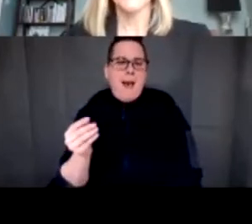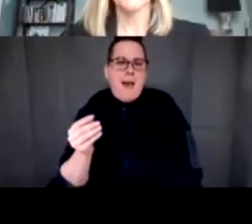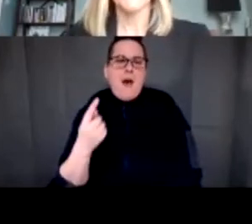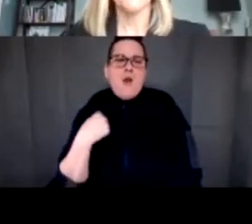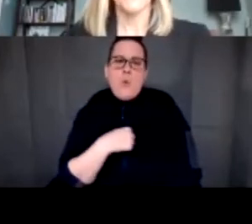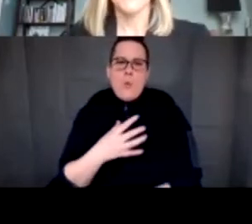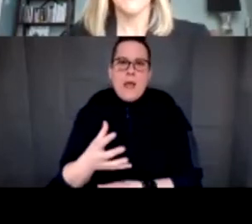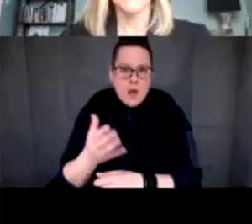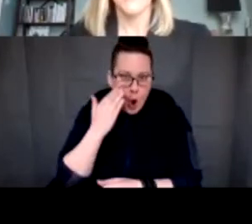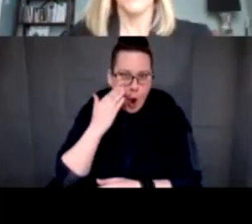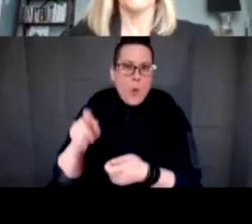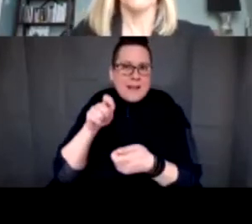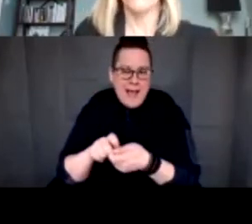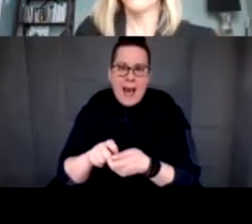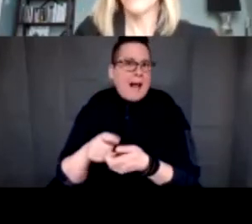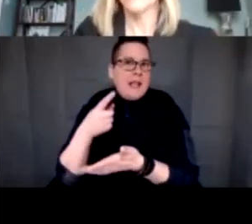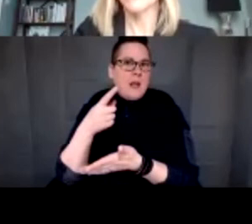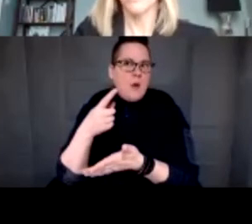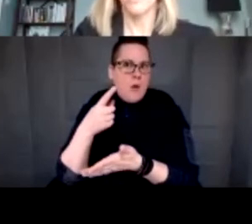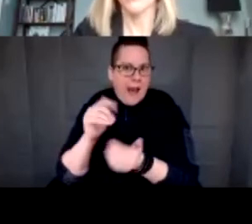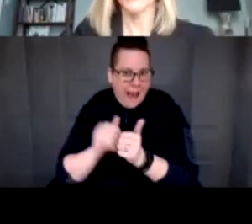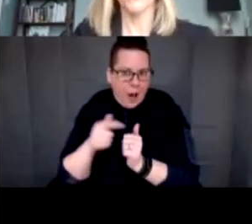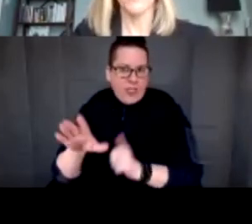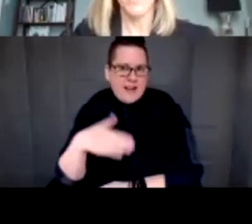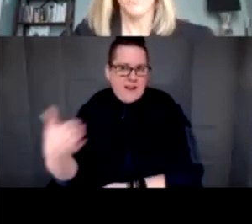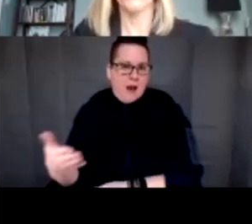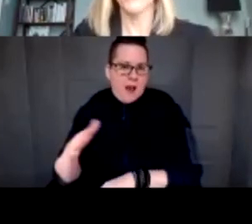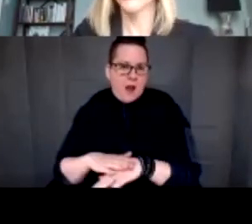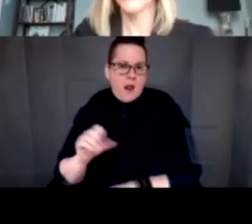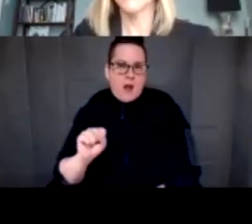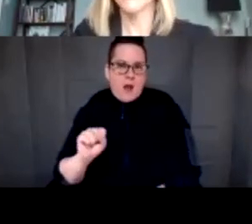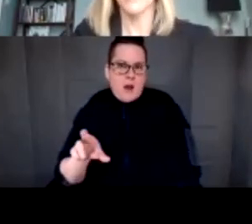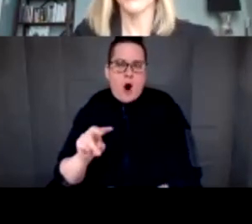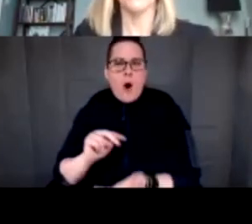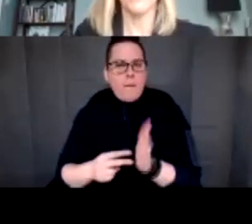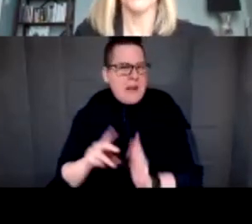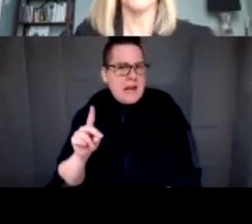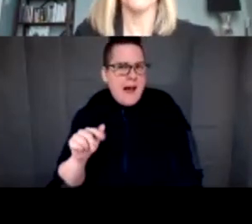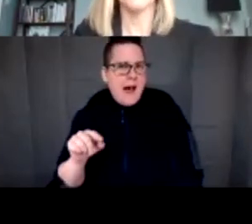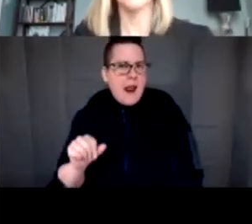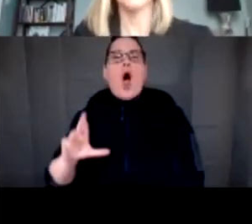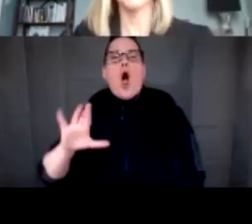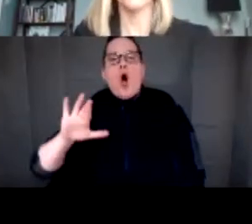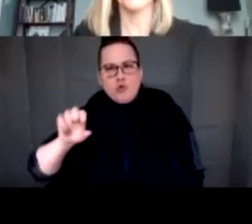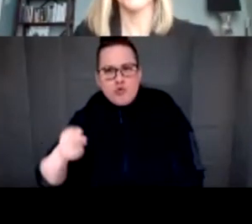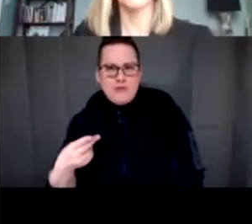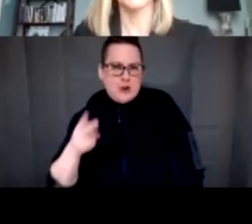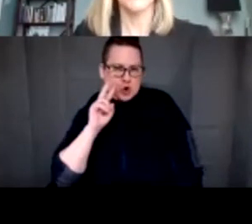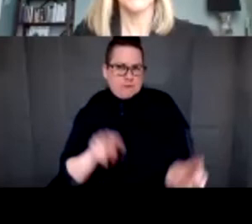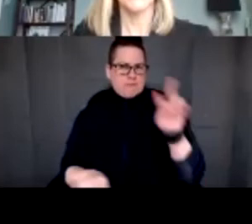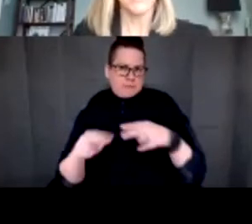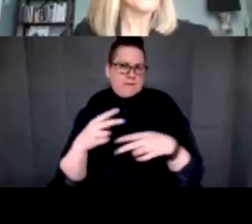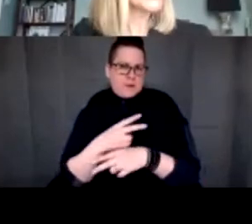the cause-specific death data from the SDR. So we really had a rich data set to evaluate these